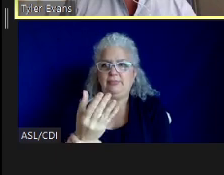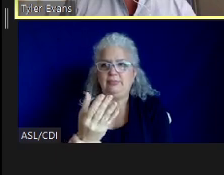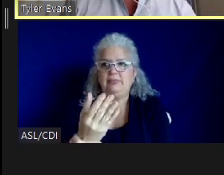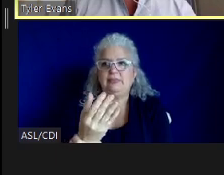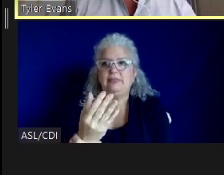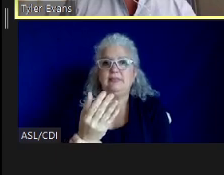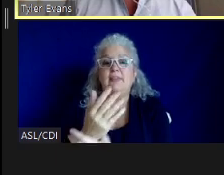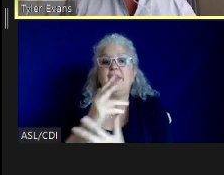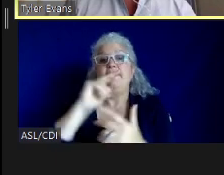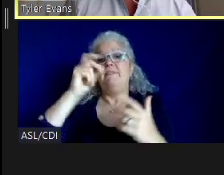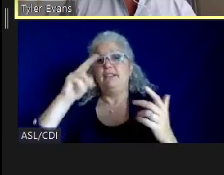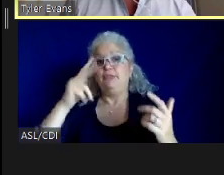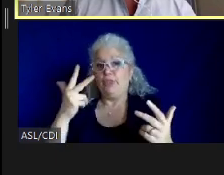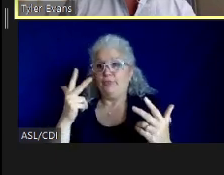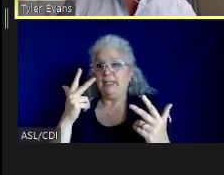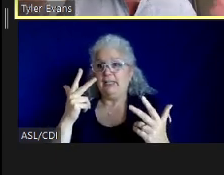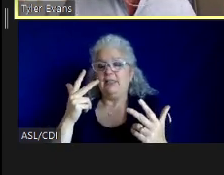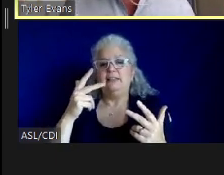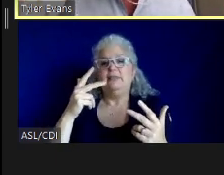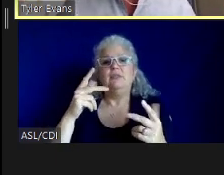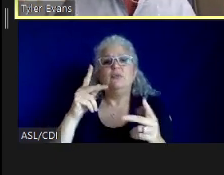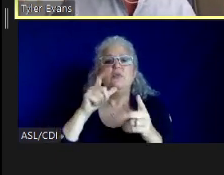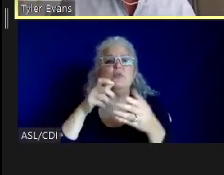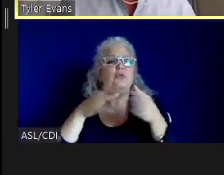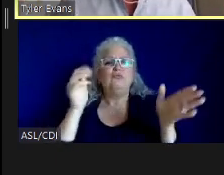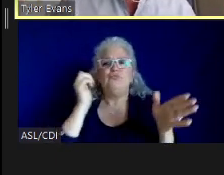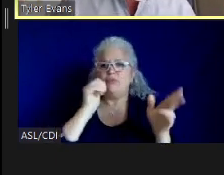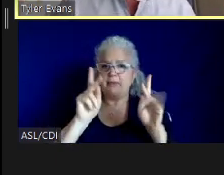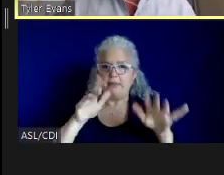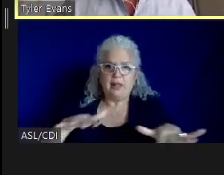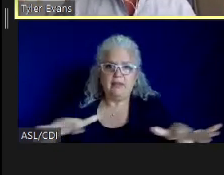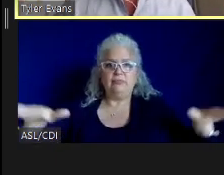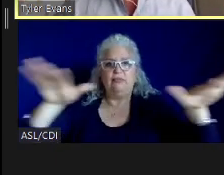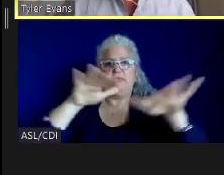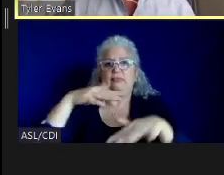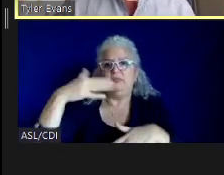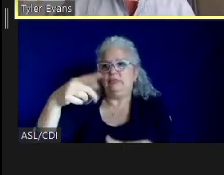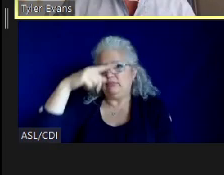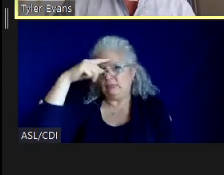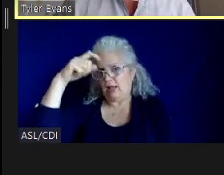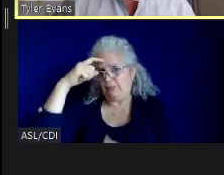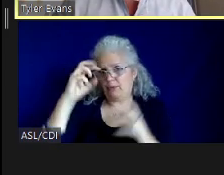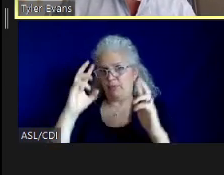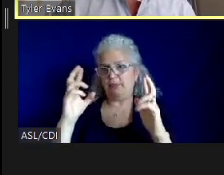general population, and I hope to have that by summer. But, we could always have surprises. Next slide.